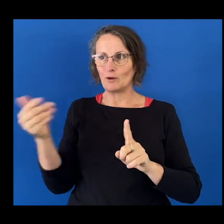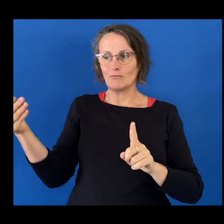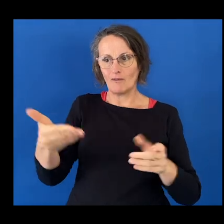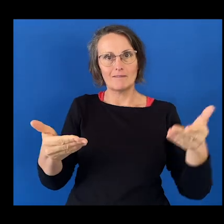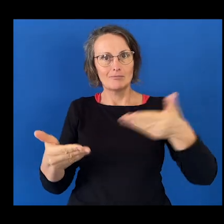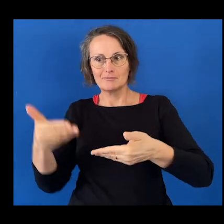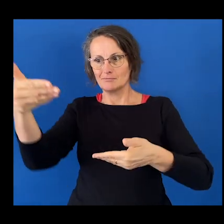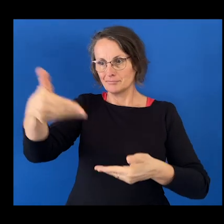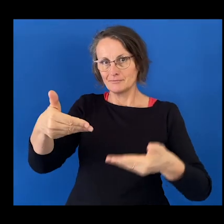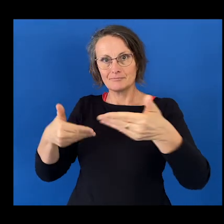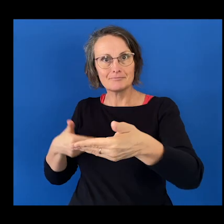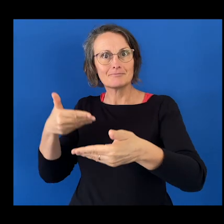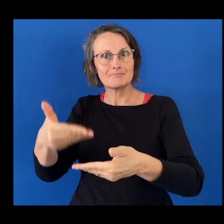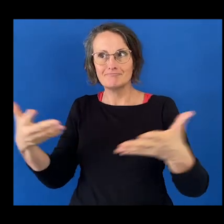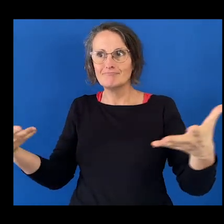offer.